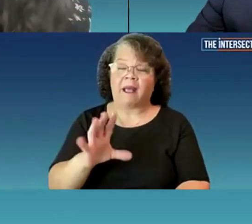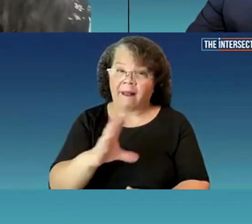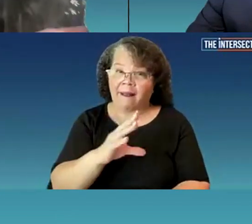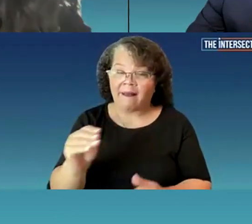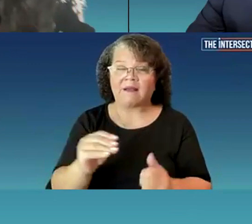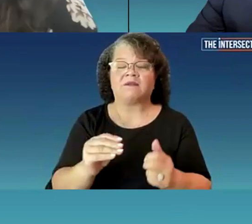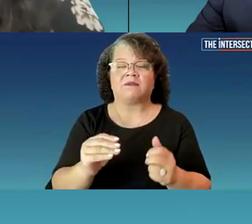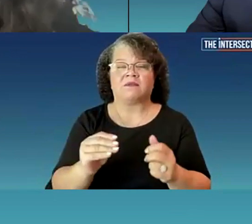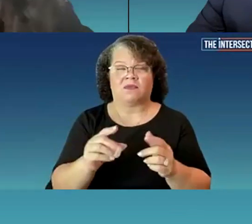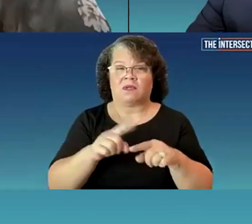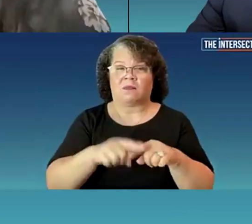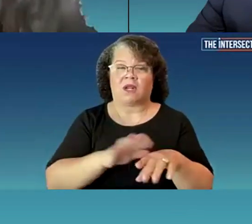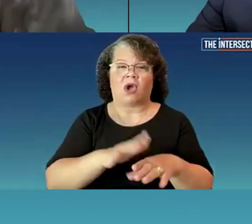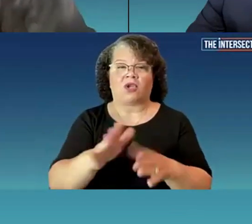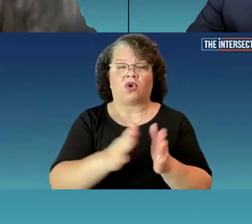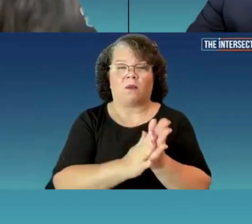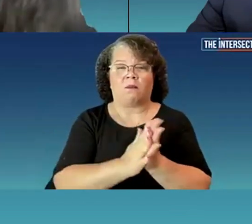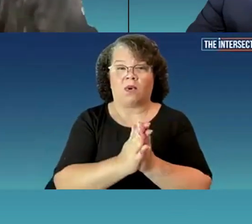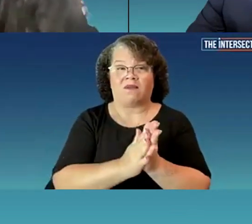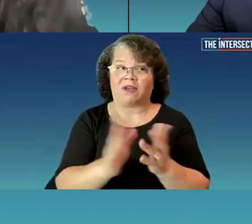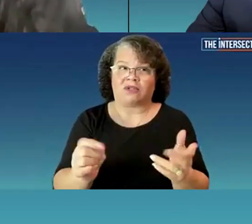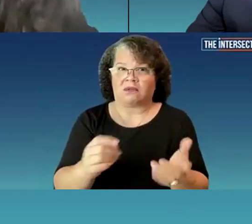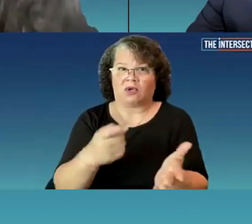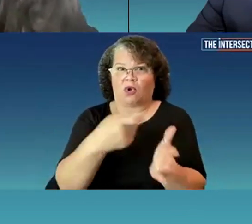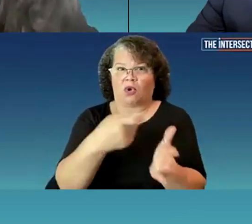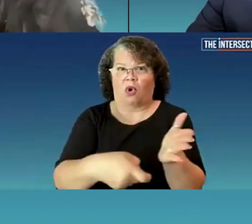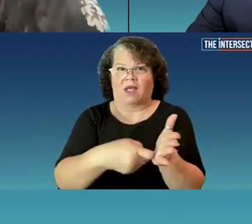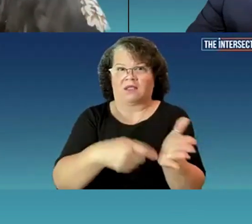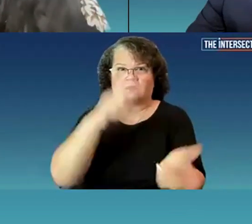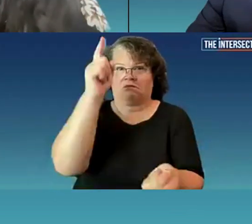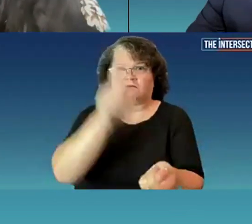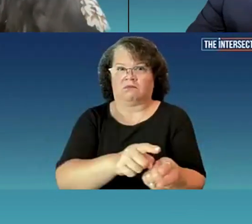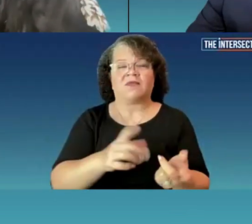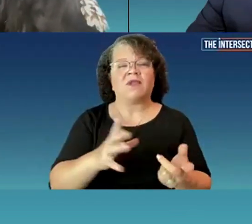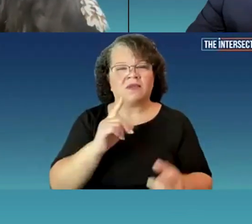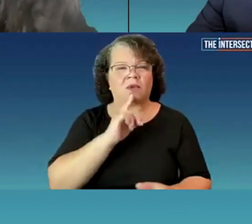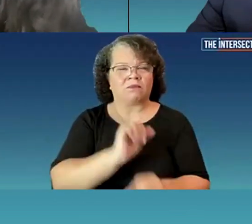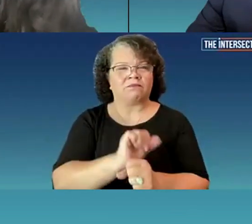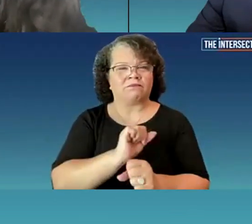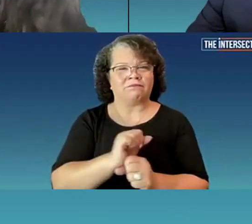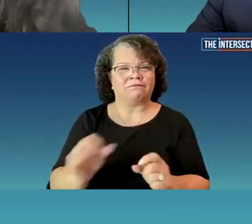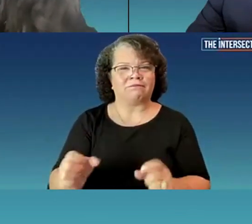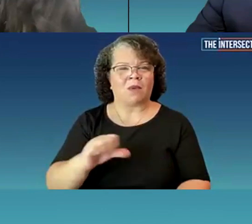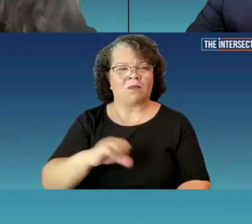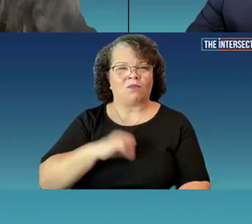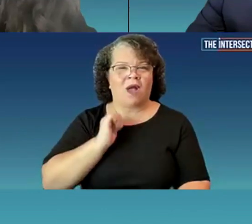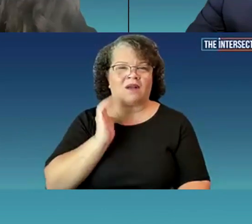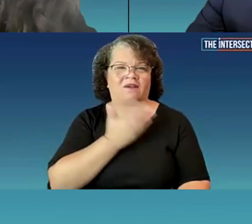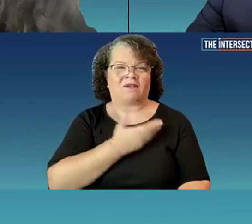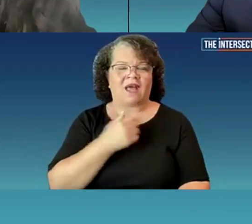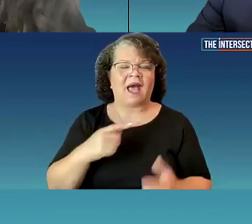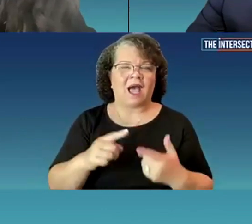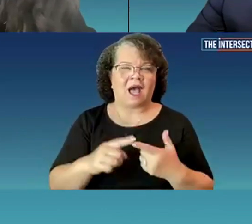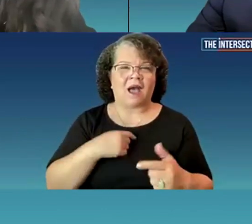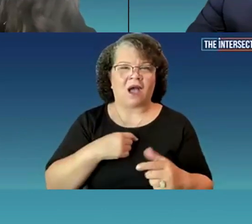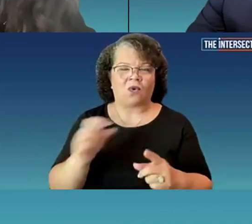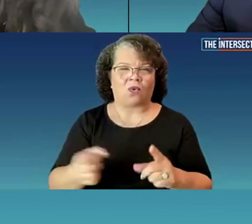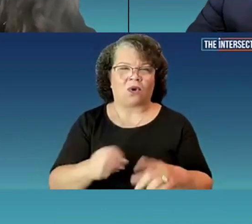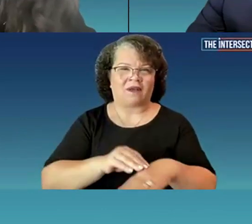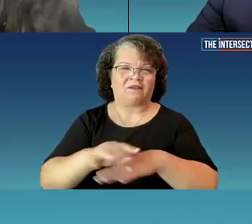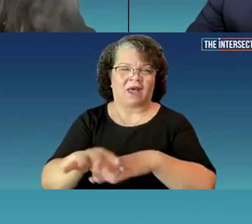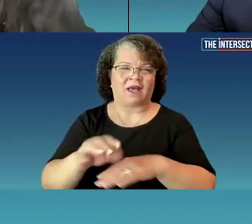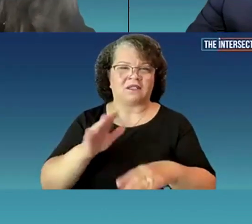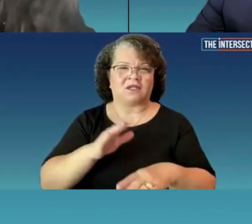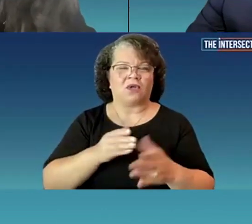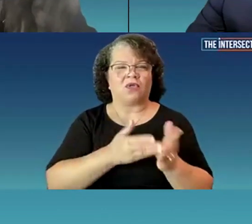cost savings. Wow. And so we're very proud of the impact that we're able to have on C-section rates through our